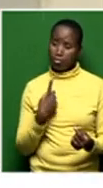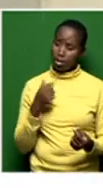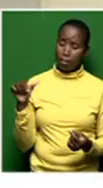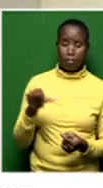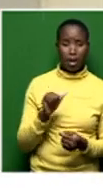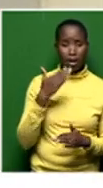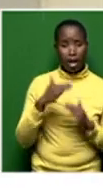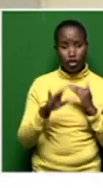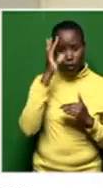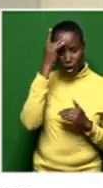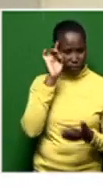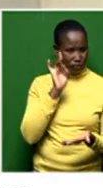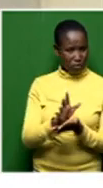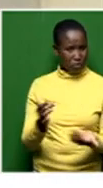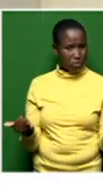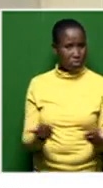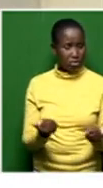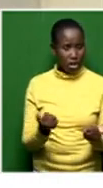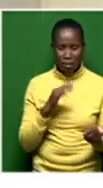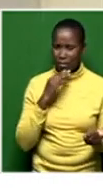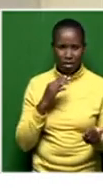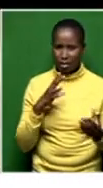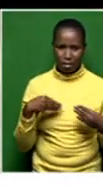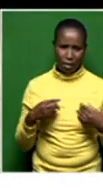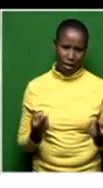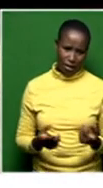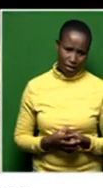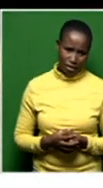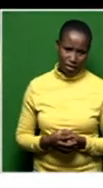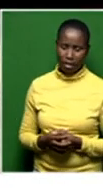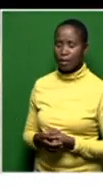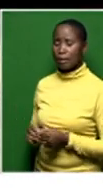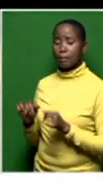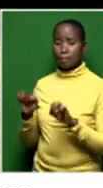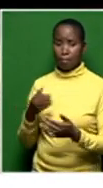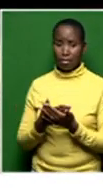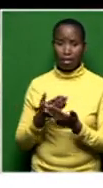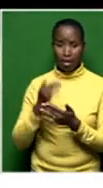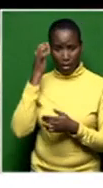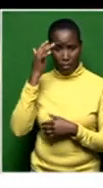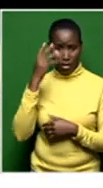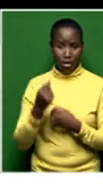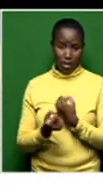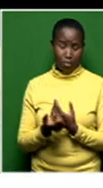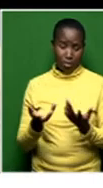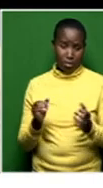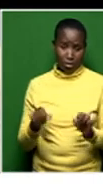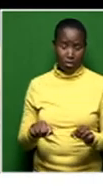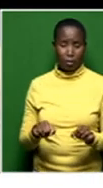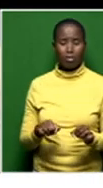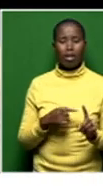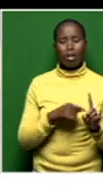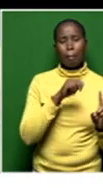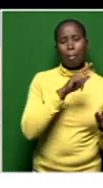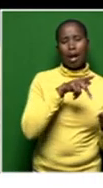March, you are dismissed. And plus, that's unacceptable. I can imagine being in a position like this. So, Phakamile, I know